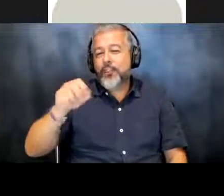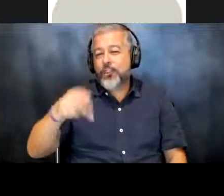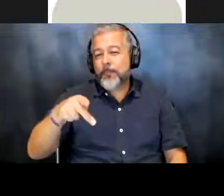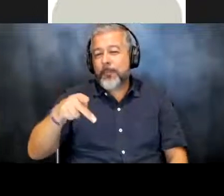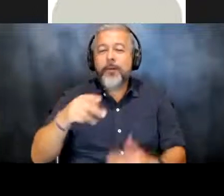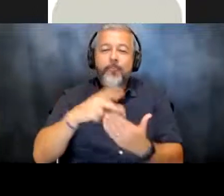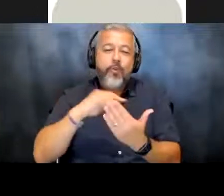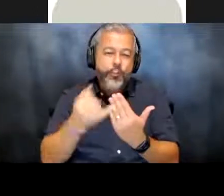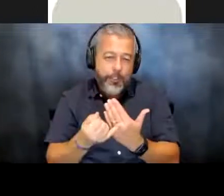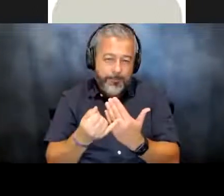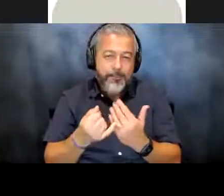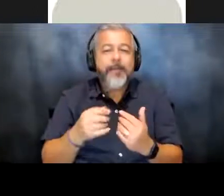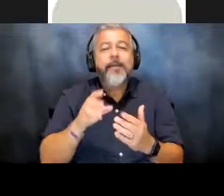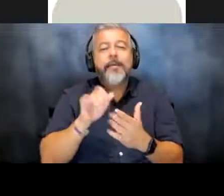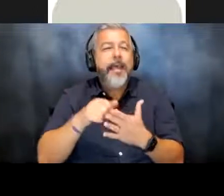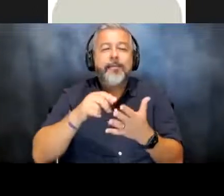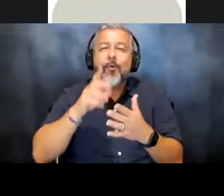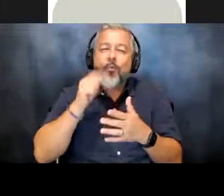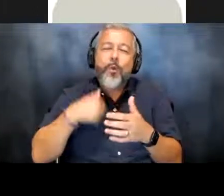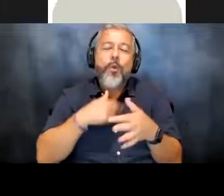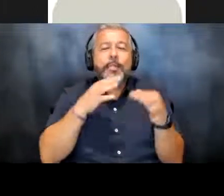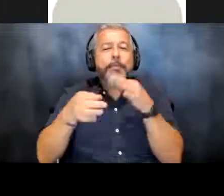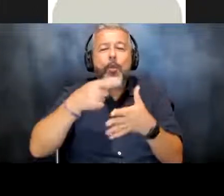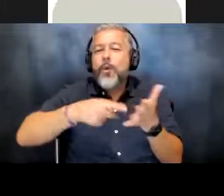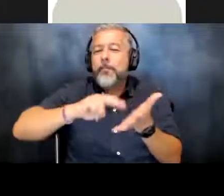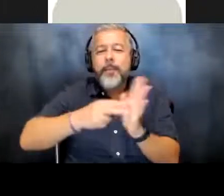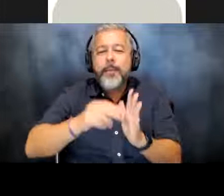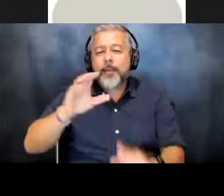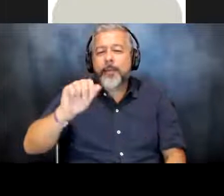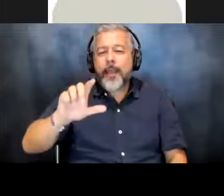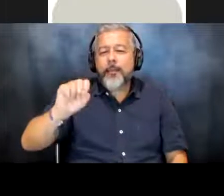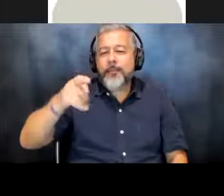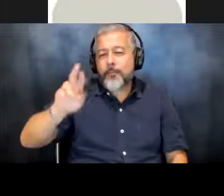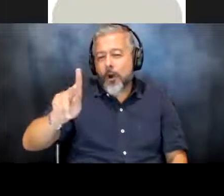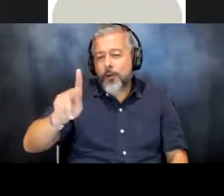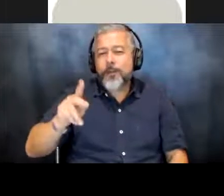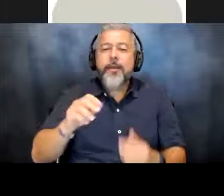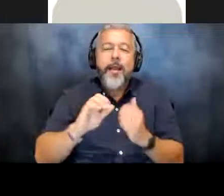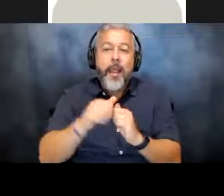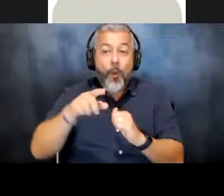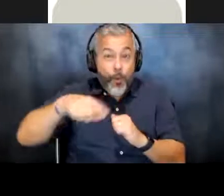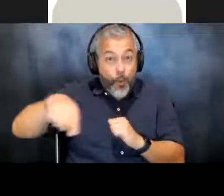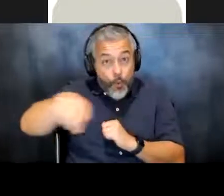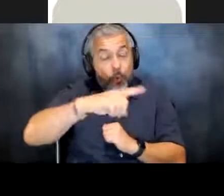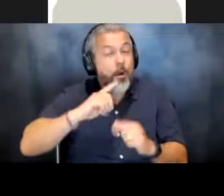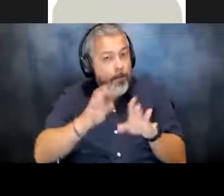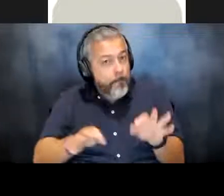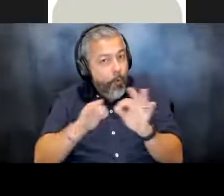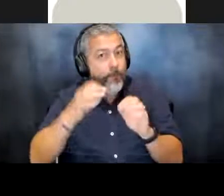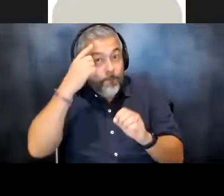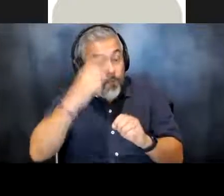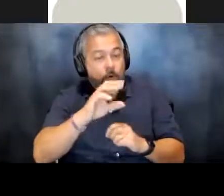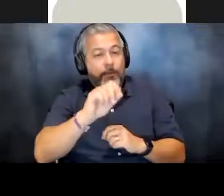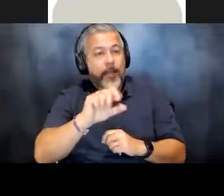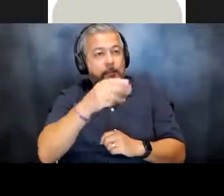is kind of what is Calspark, how all of you are extremely vital to Calspark's success, and then talking a little bit about, as